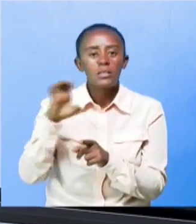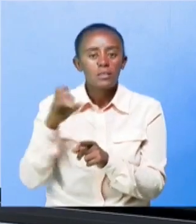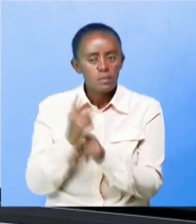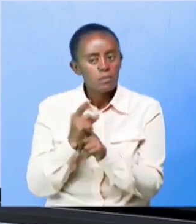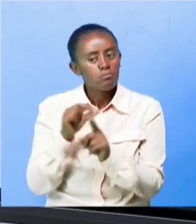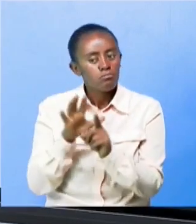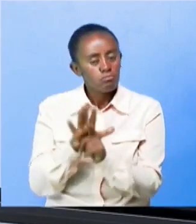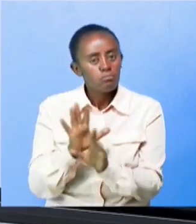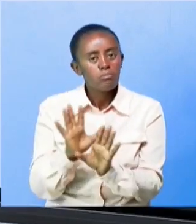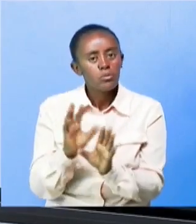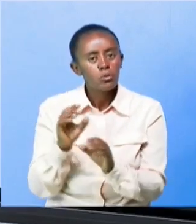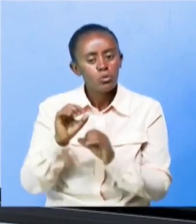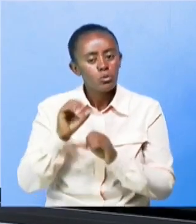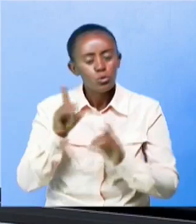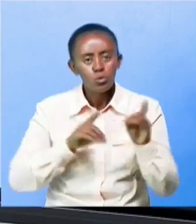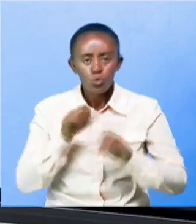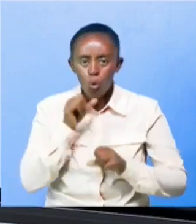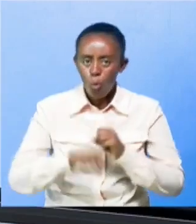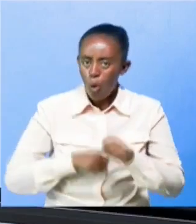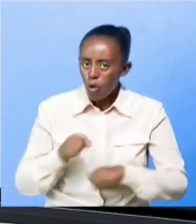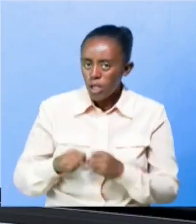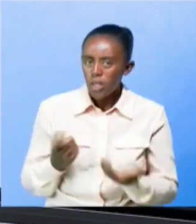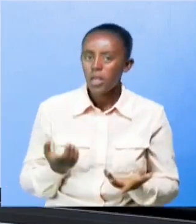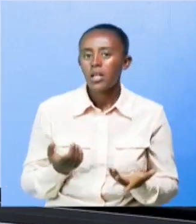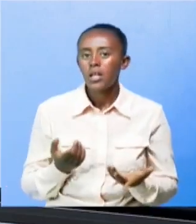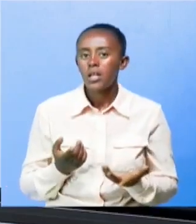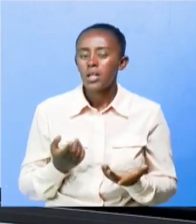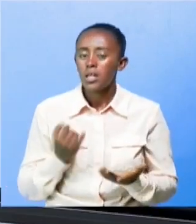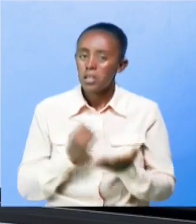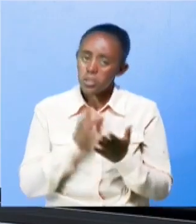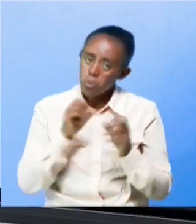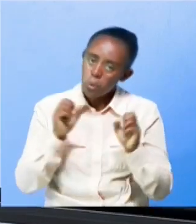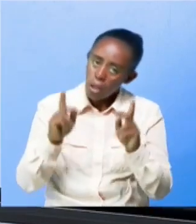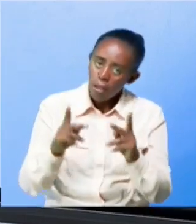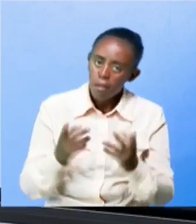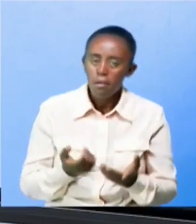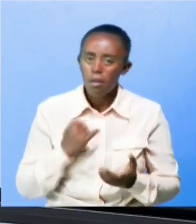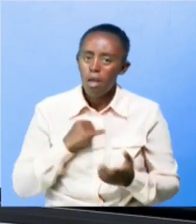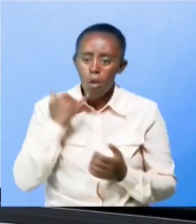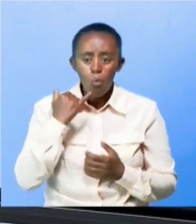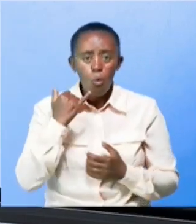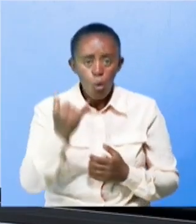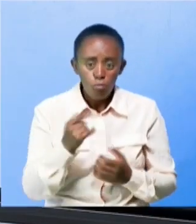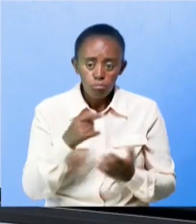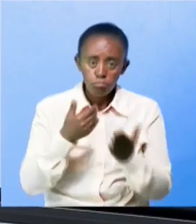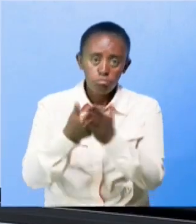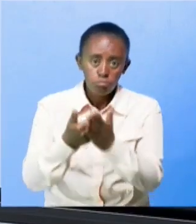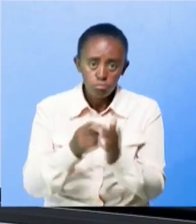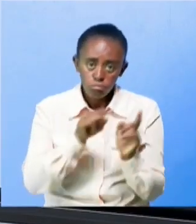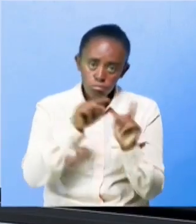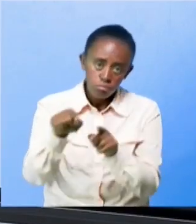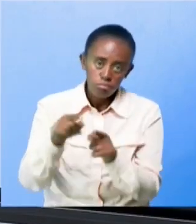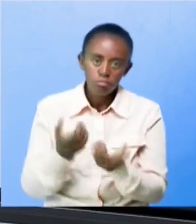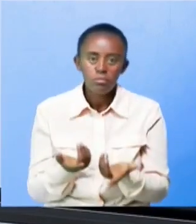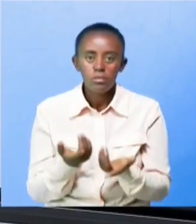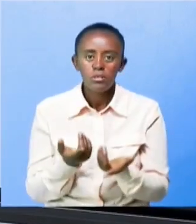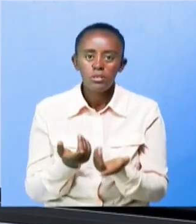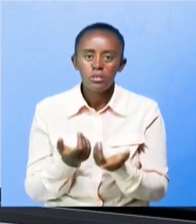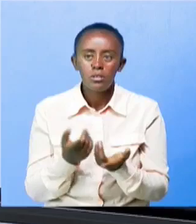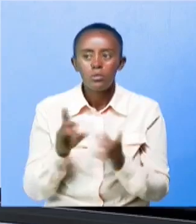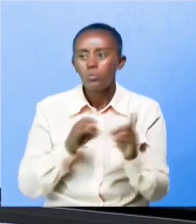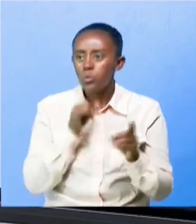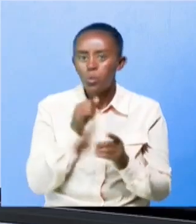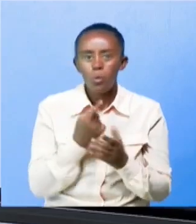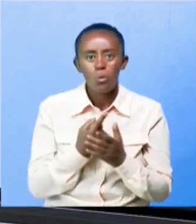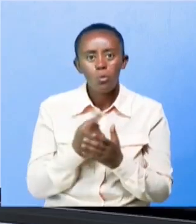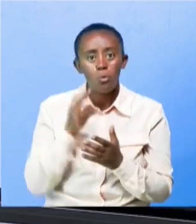is worrying about us, do not worry, it is okay, I will call you when I get there. So we don't only use